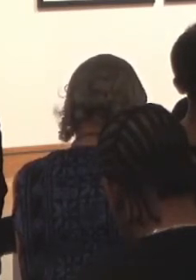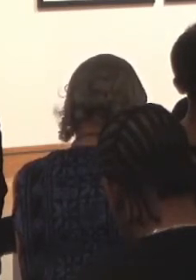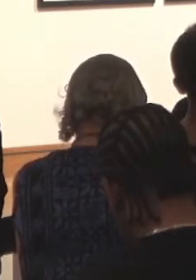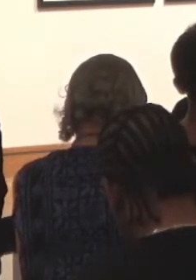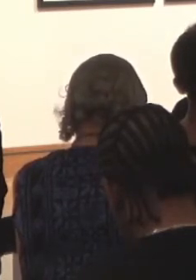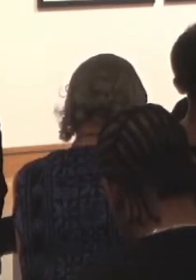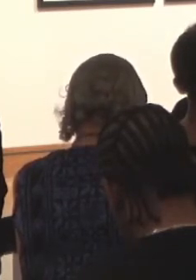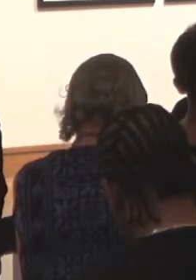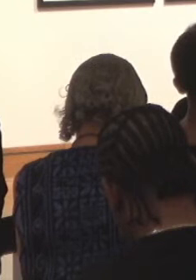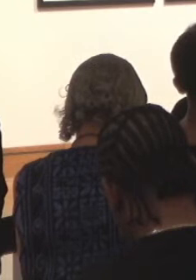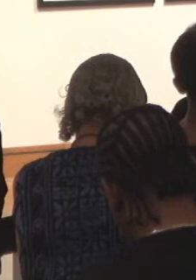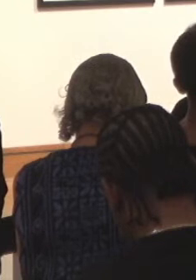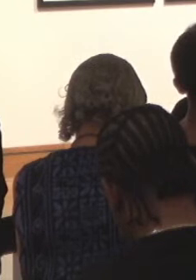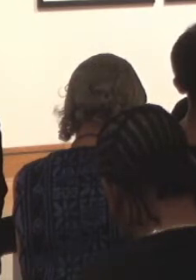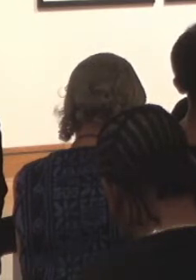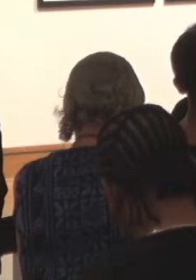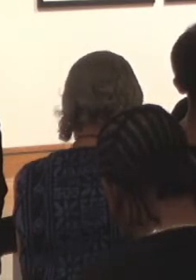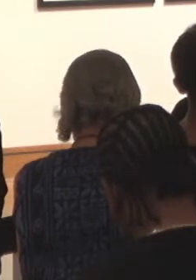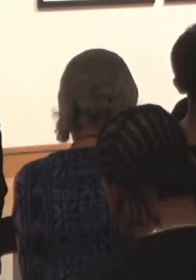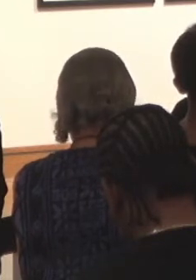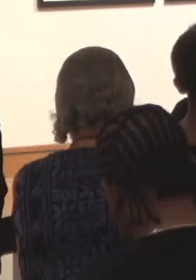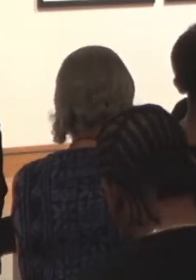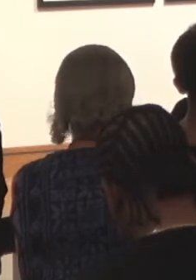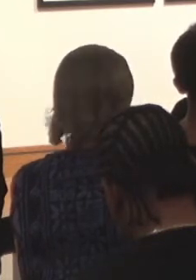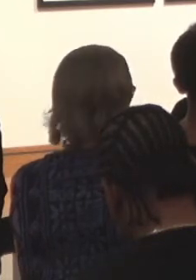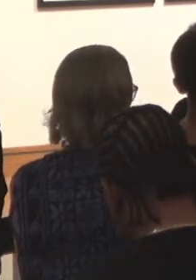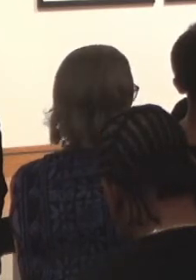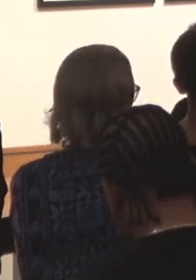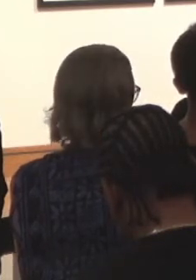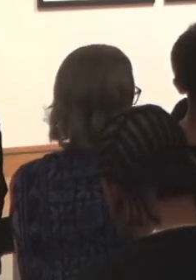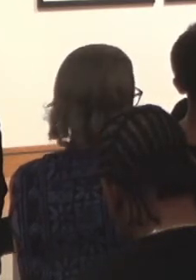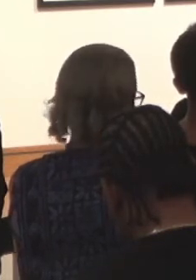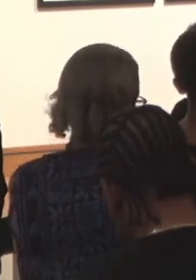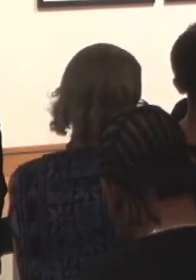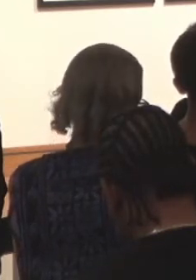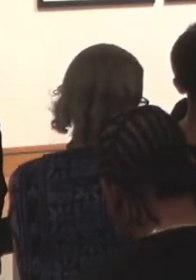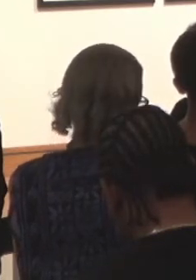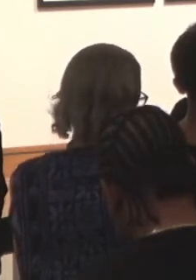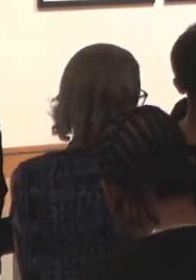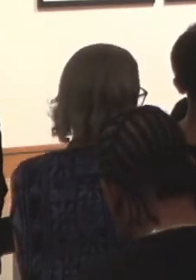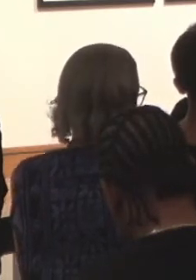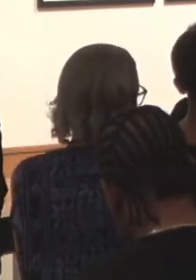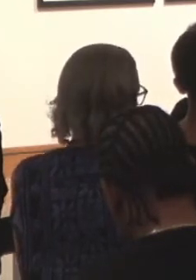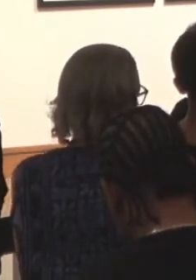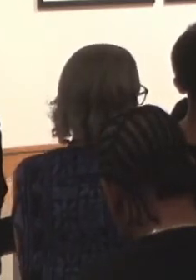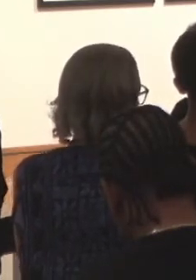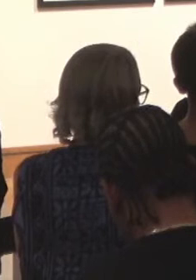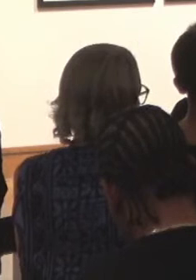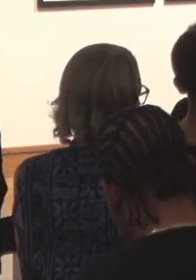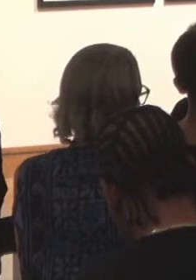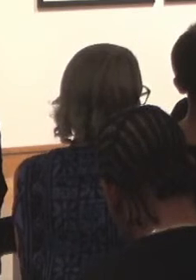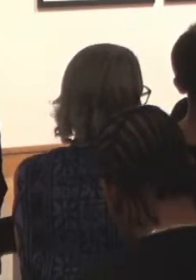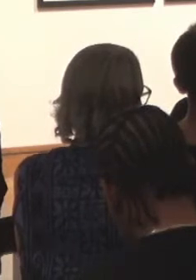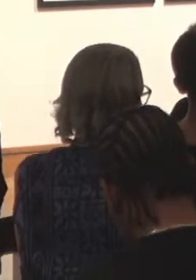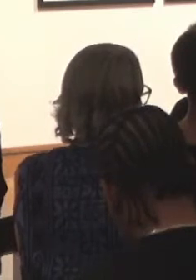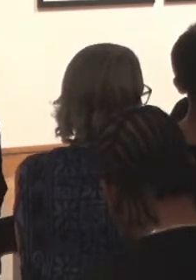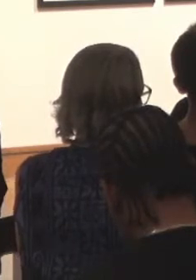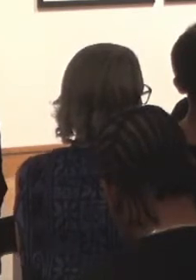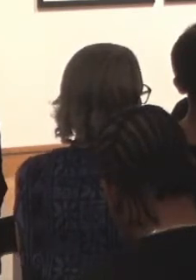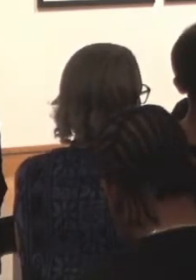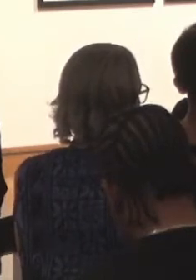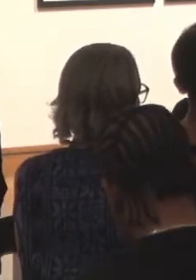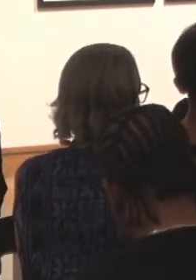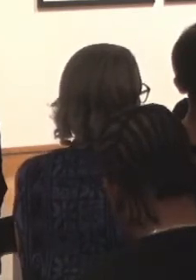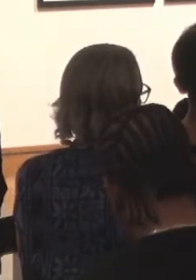appreciating your lifting this for us. Oh, thank you. Yeah, I think that there's, I would always recommend, I'm a teacher